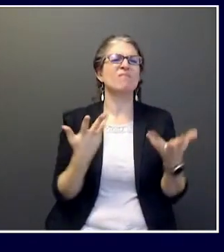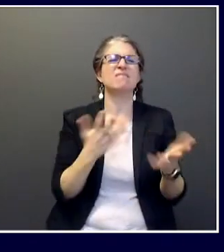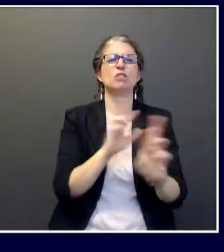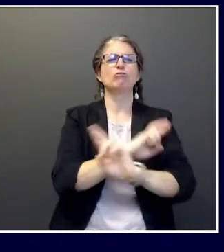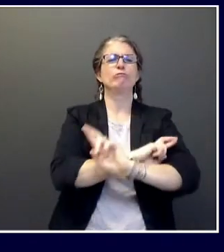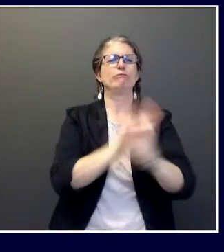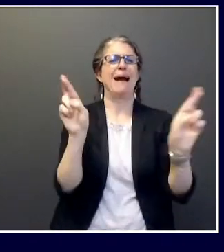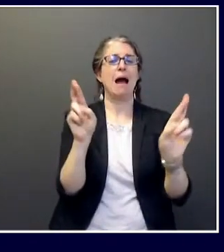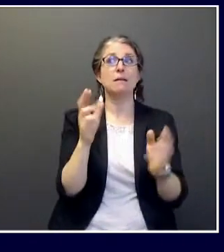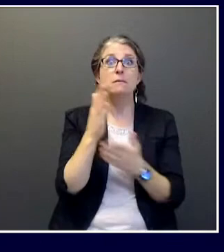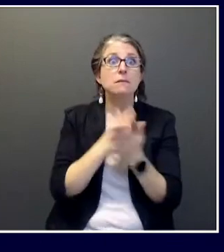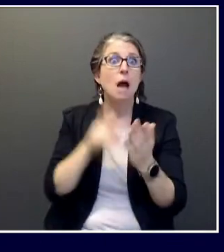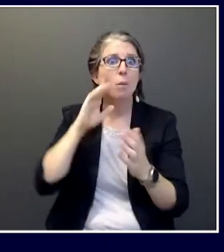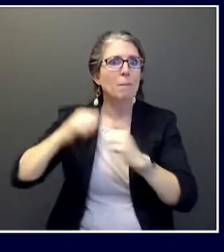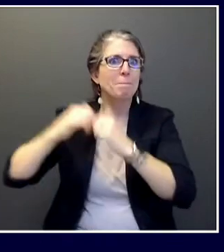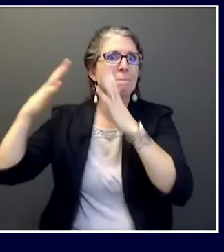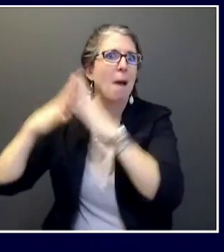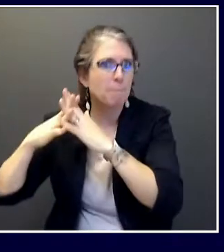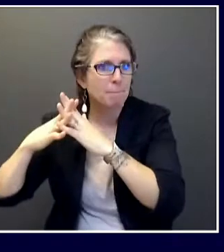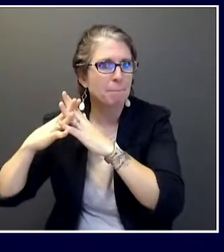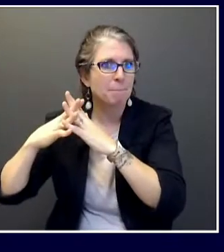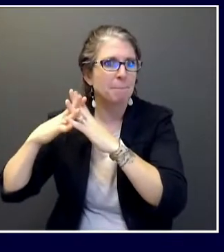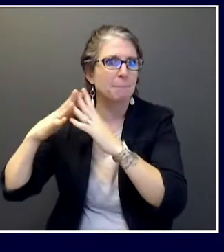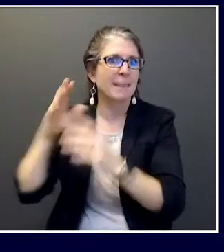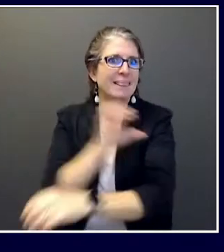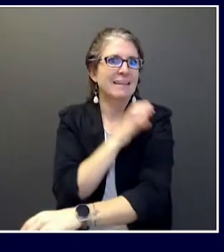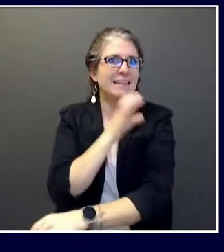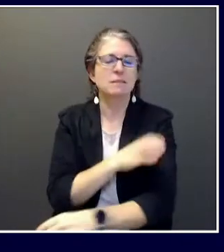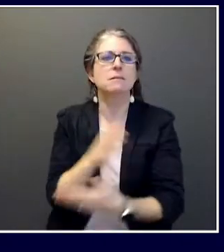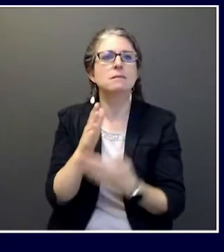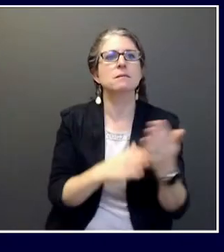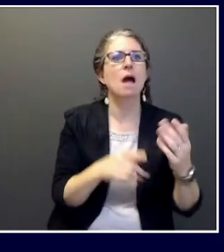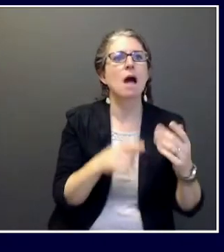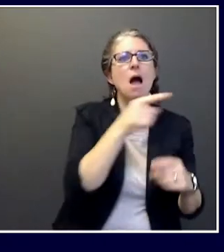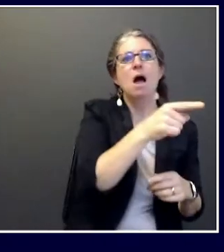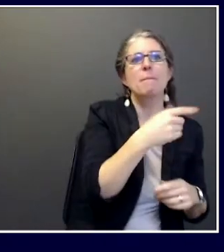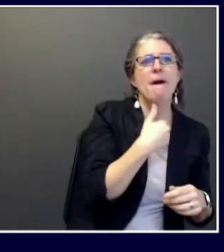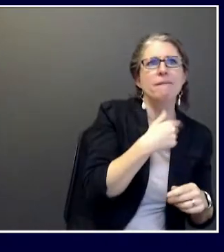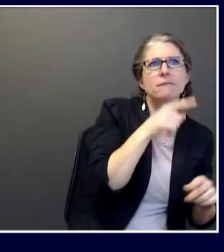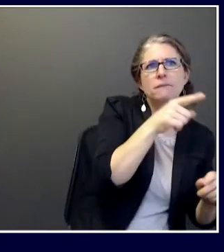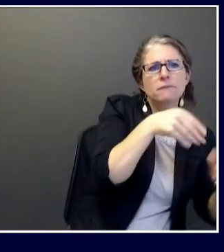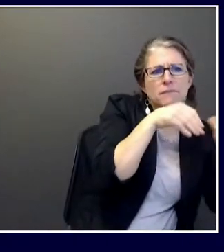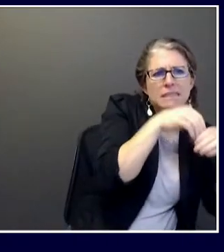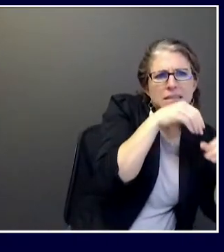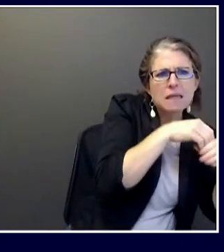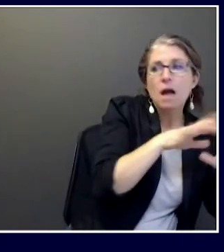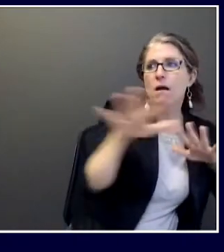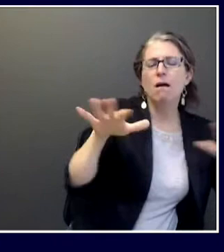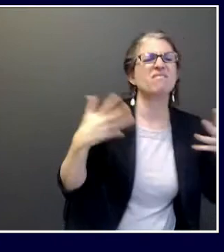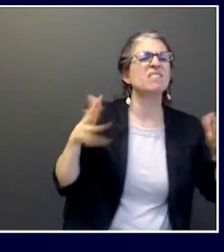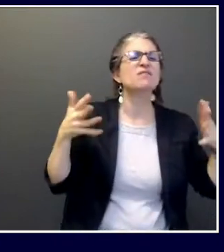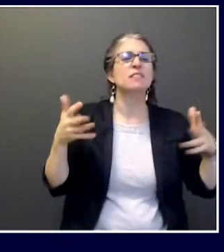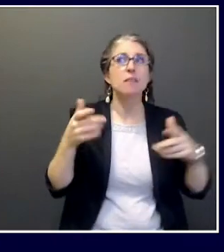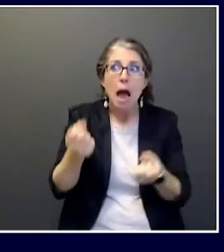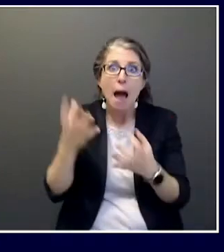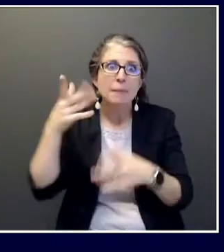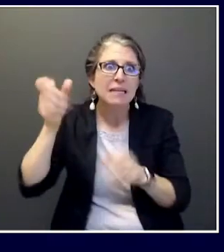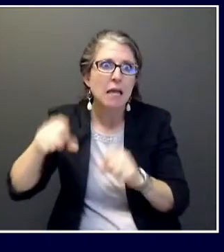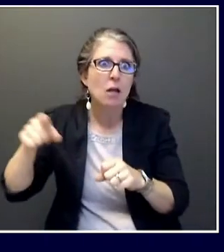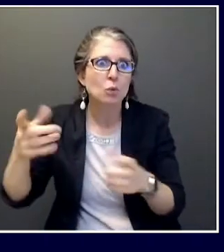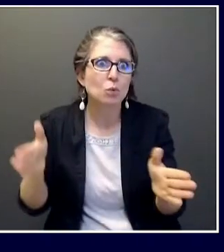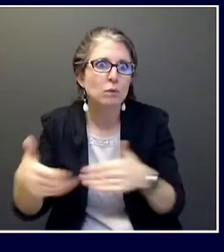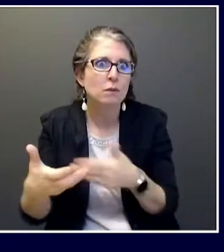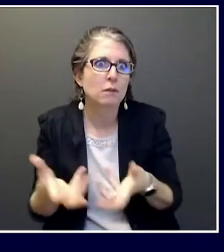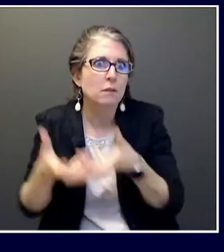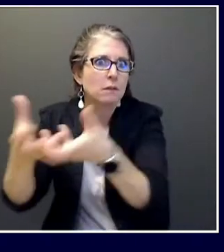with them? When would they like to schedule it for? How many kids do they have between the ages of 5 to 11? The response from schools, as it